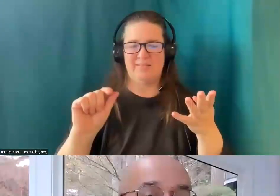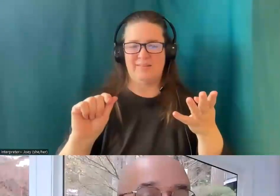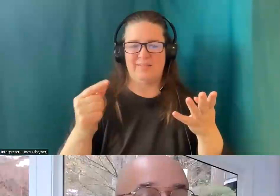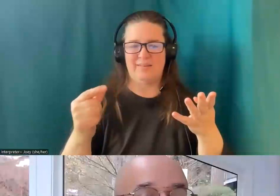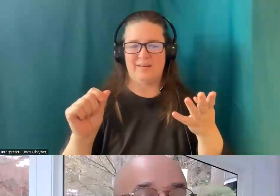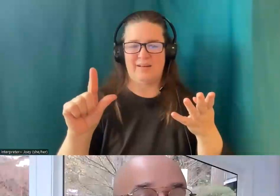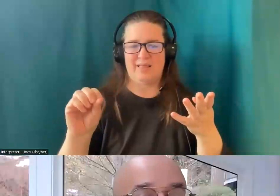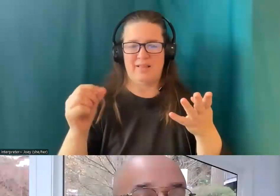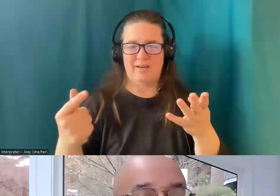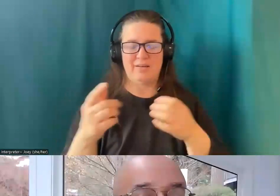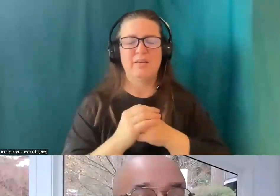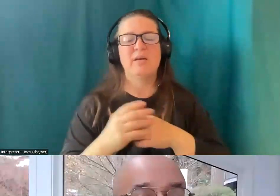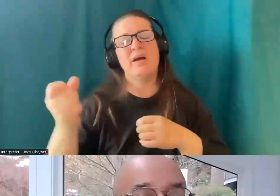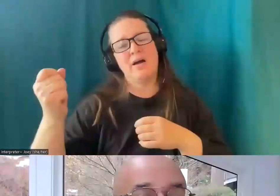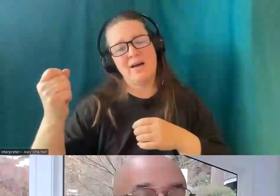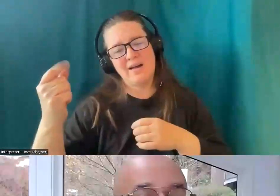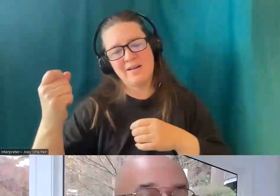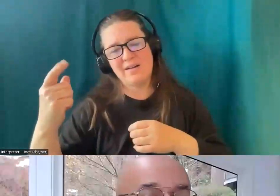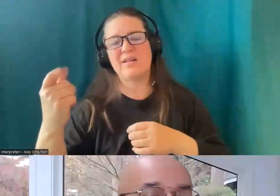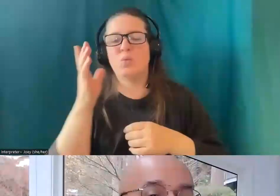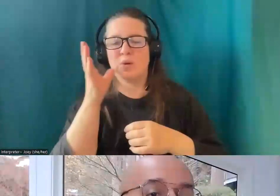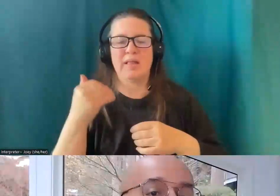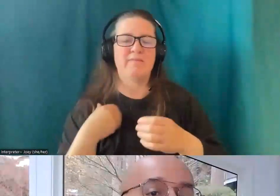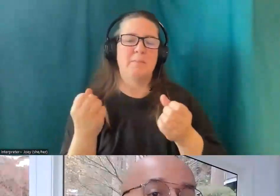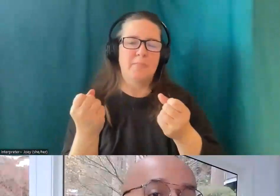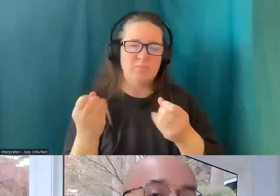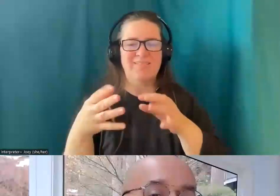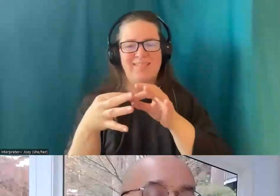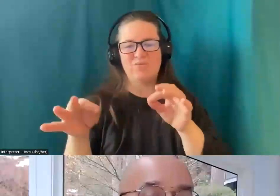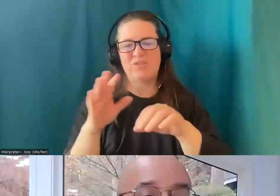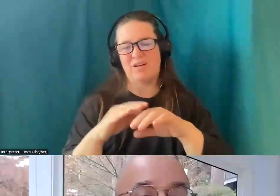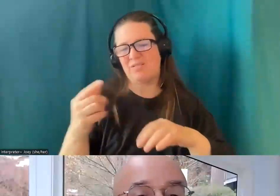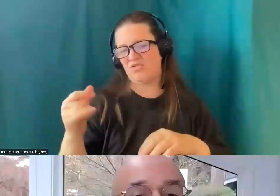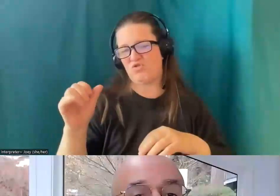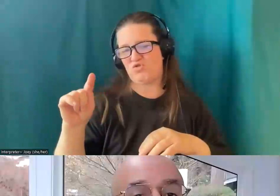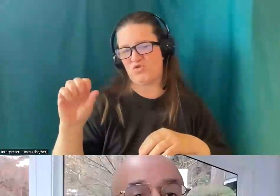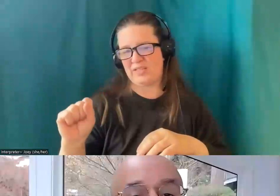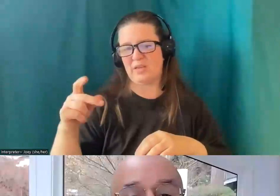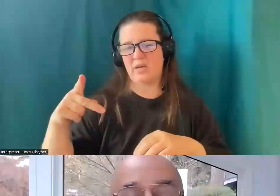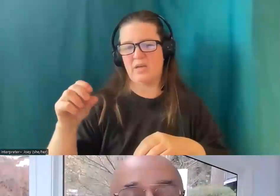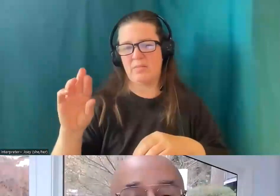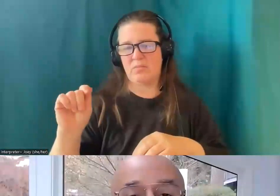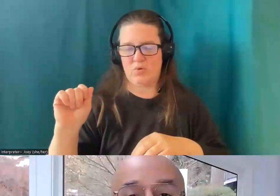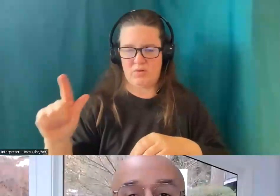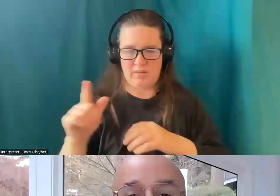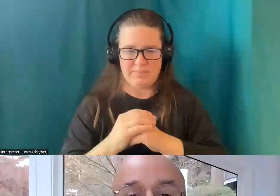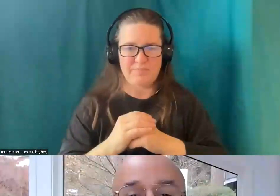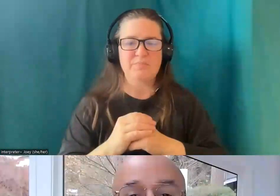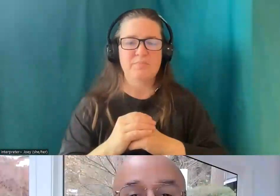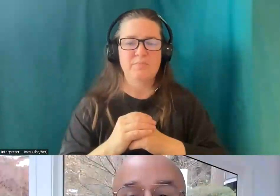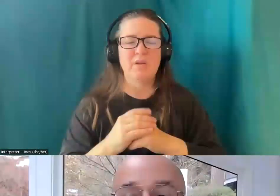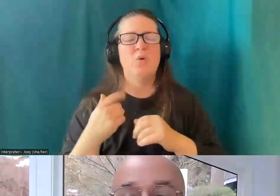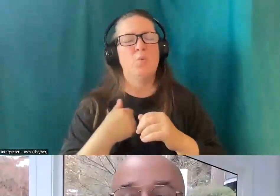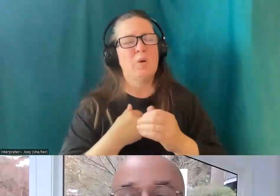primarily quantitative. In other words, we have multiple choice questions and we're asking organizations to provide numbers. We're hopeful that this does not